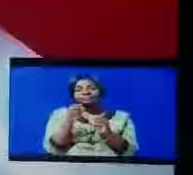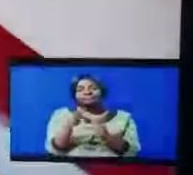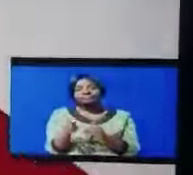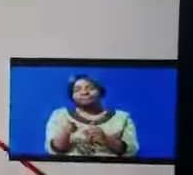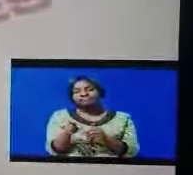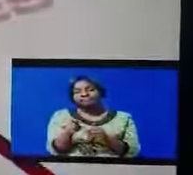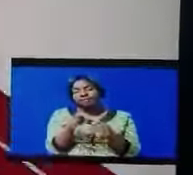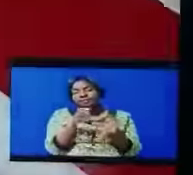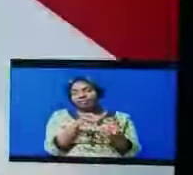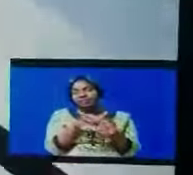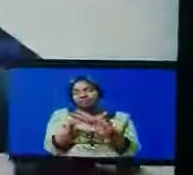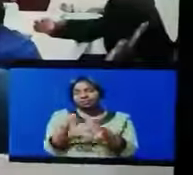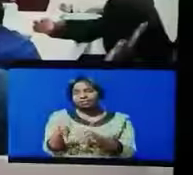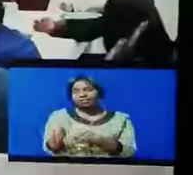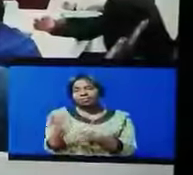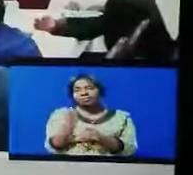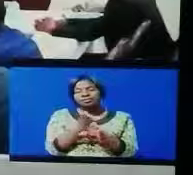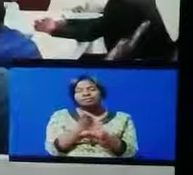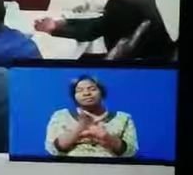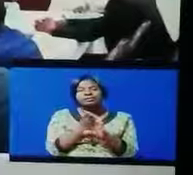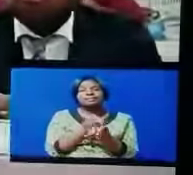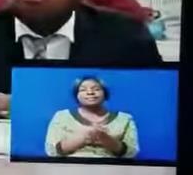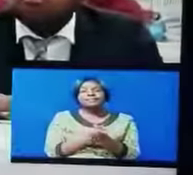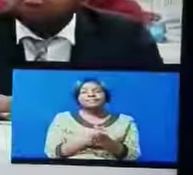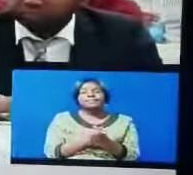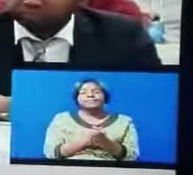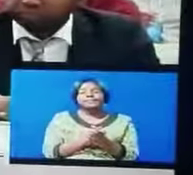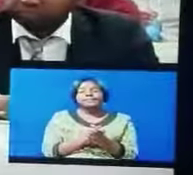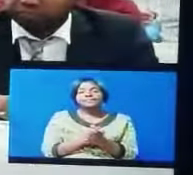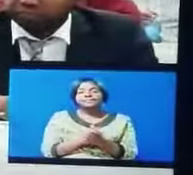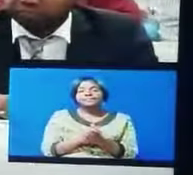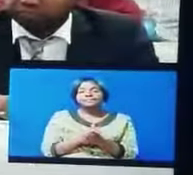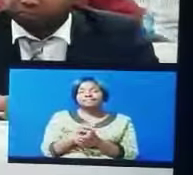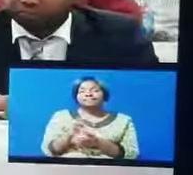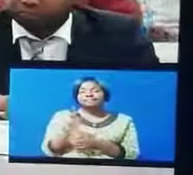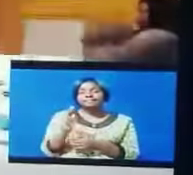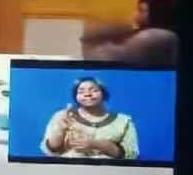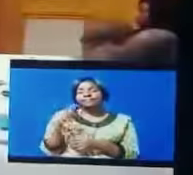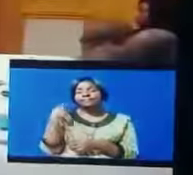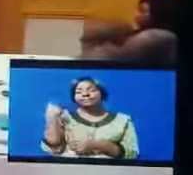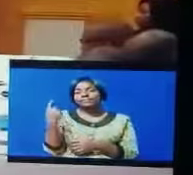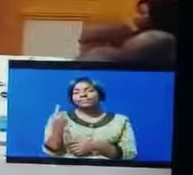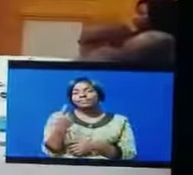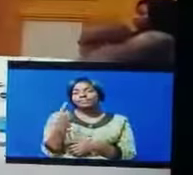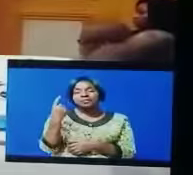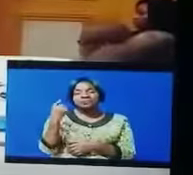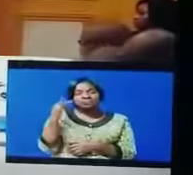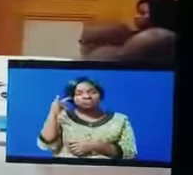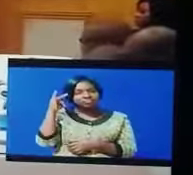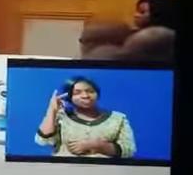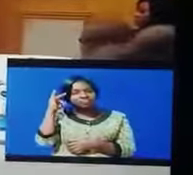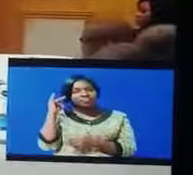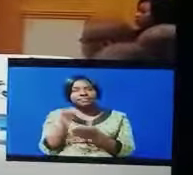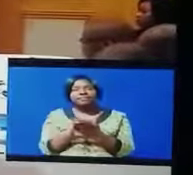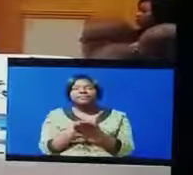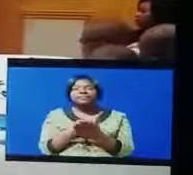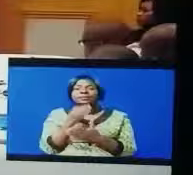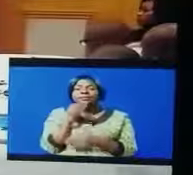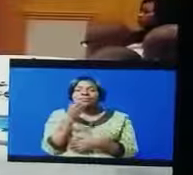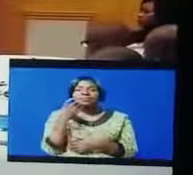rehabilitation. The International Telecommunications Union hails Malawi for making good strides in the fight